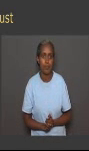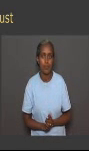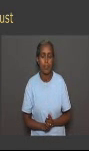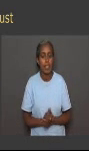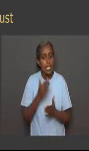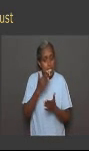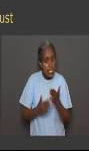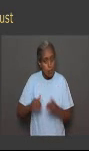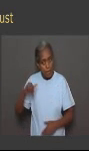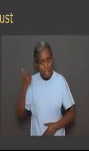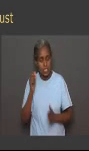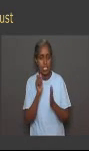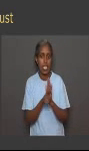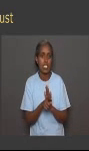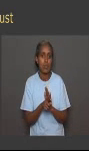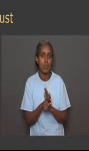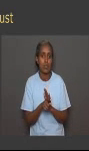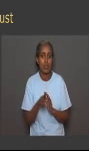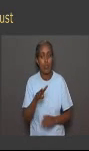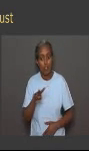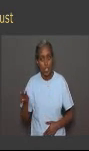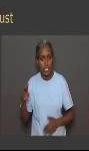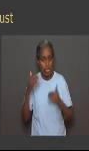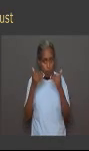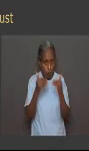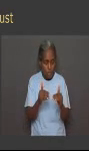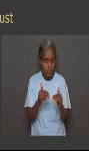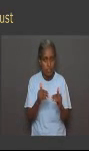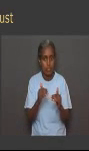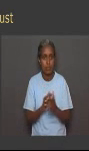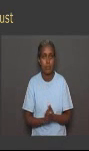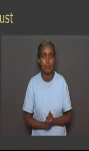Some other examples of vector quantities are